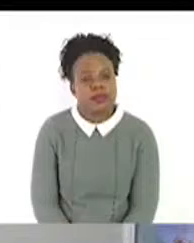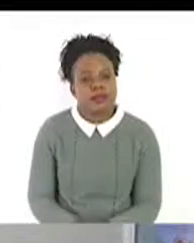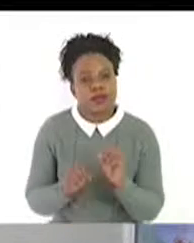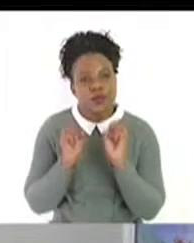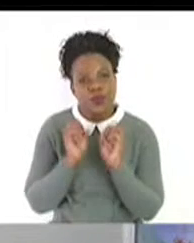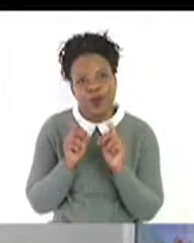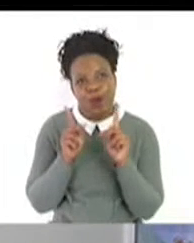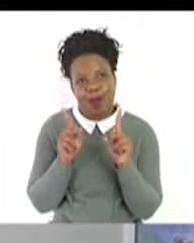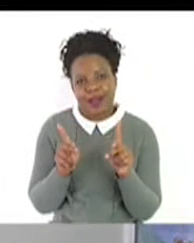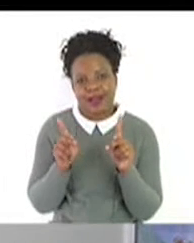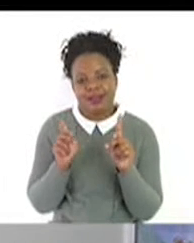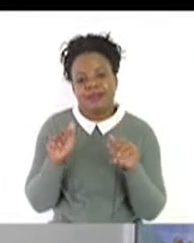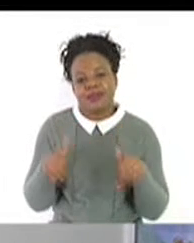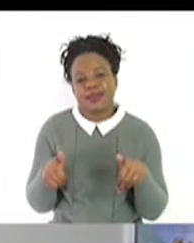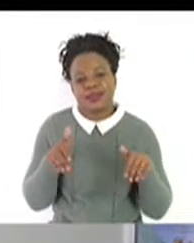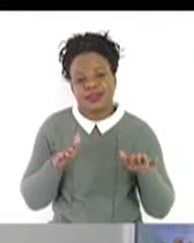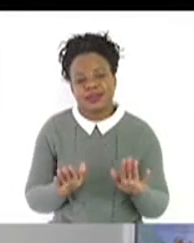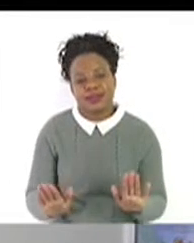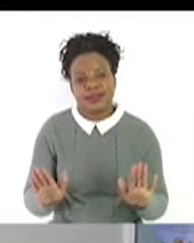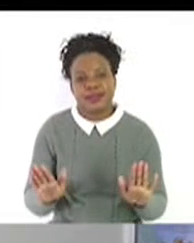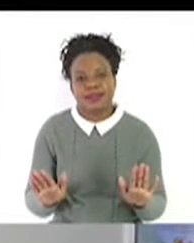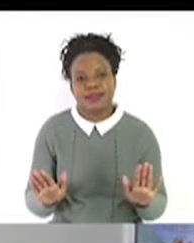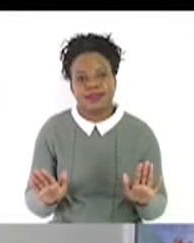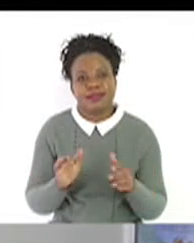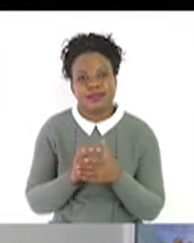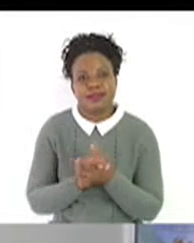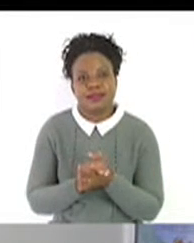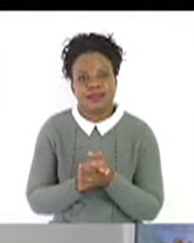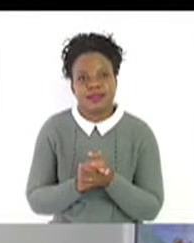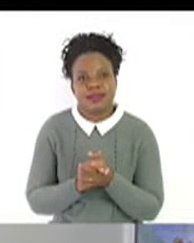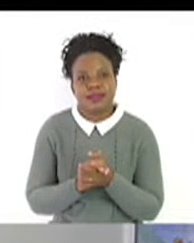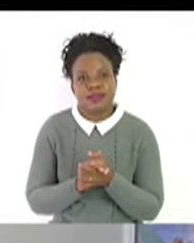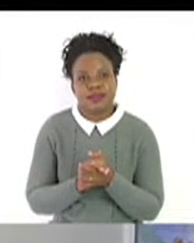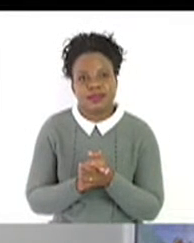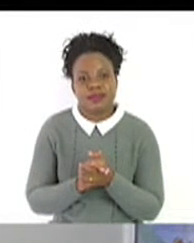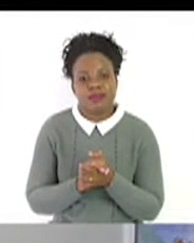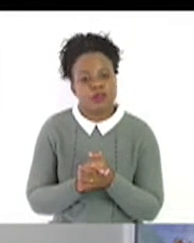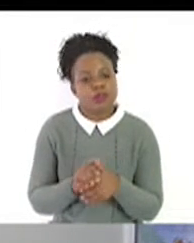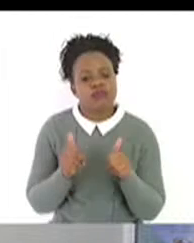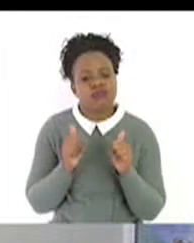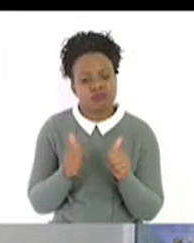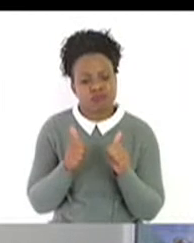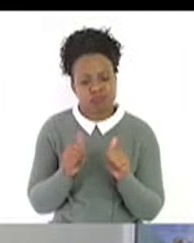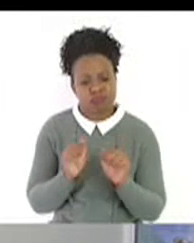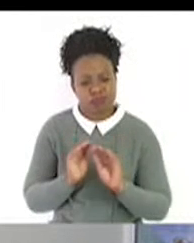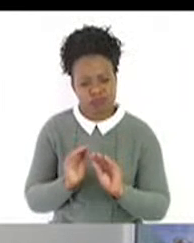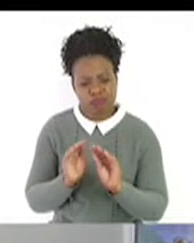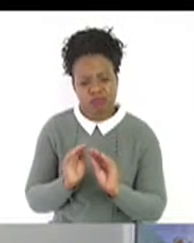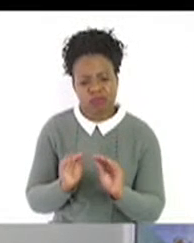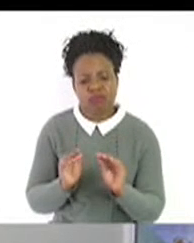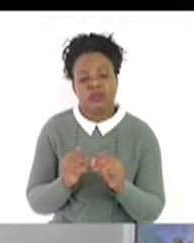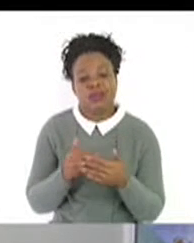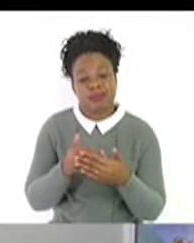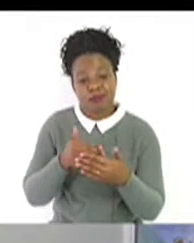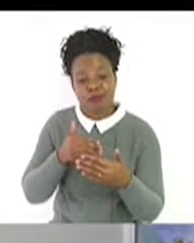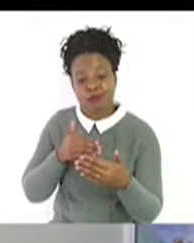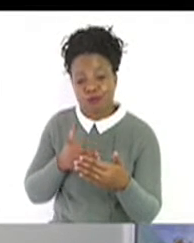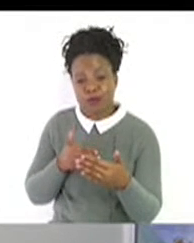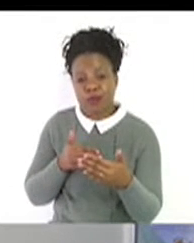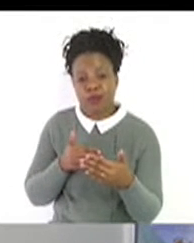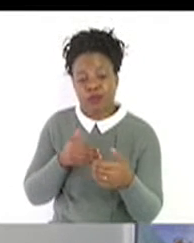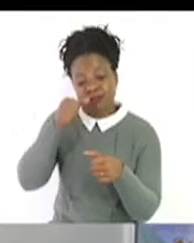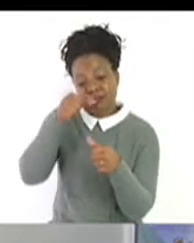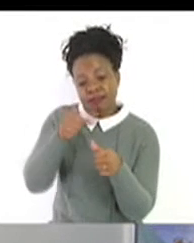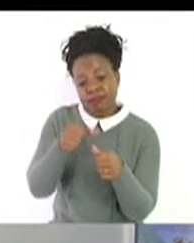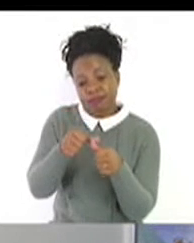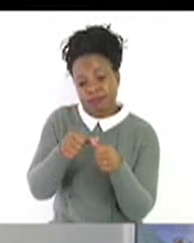Okay, boys and girls, it has been good to be with you. But before we go, let's